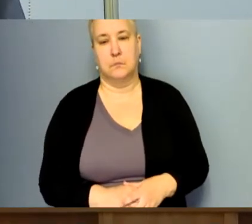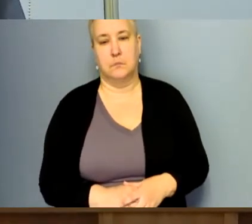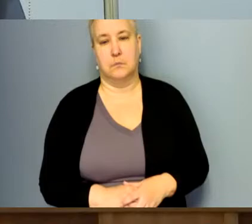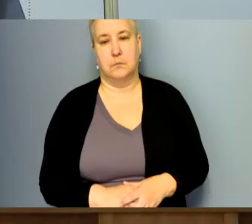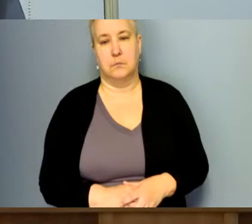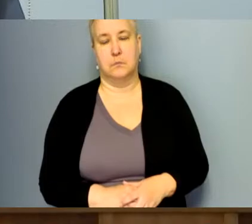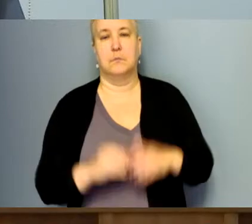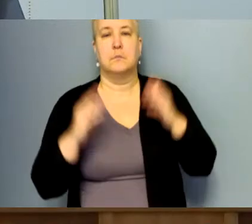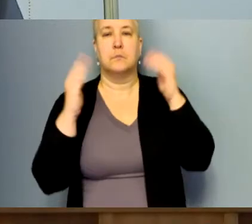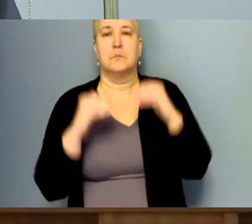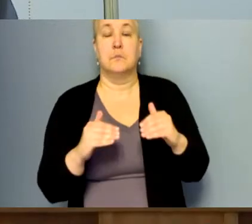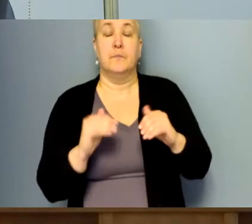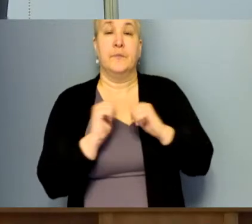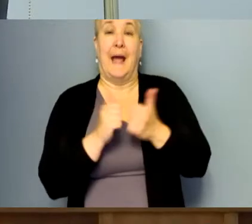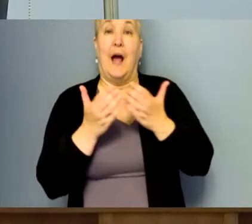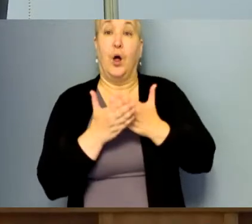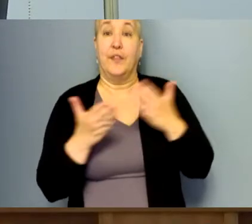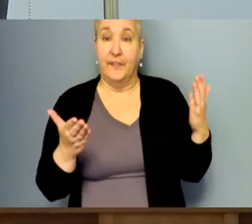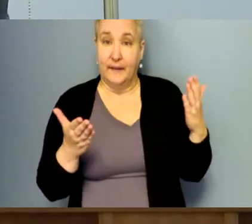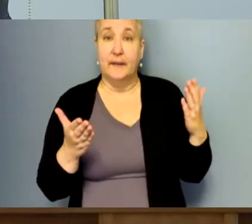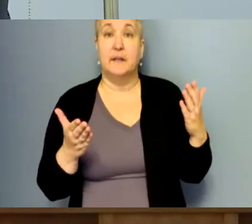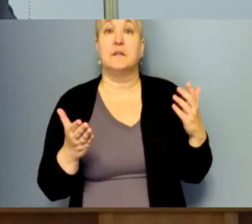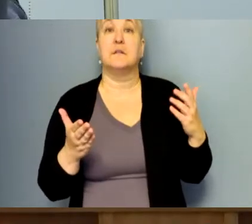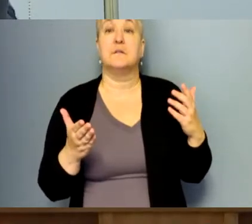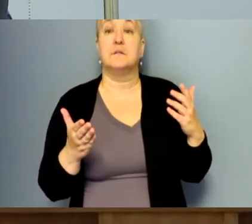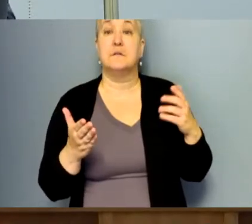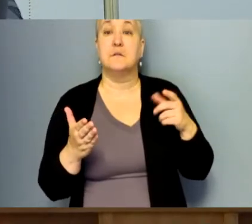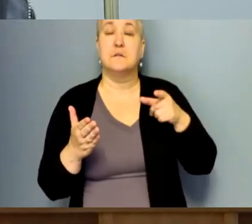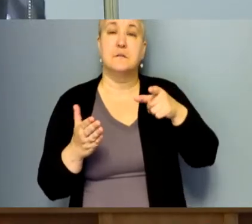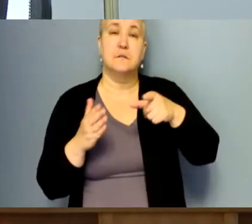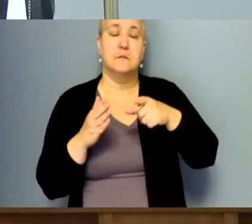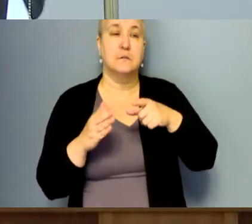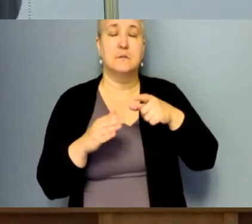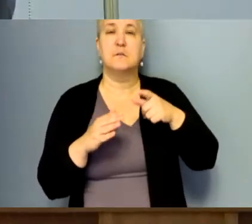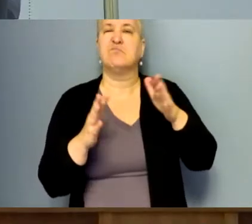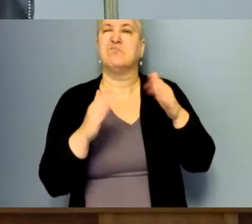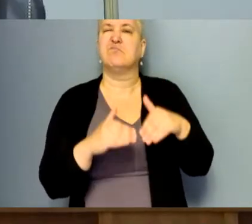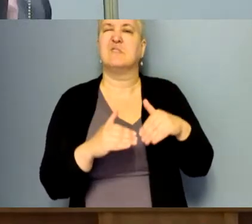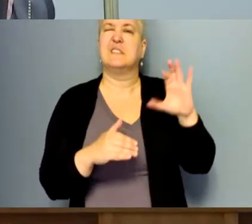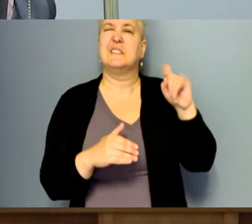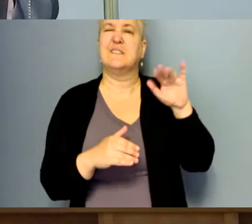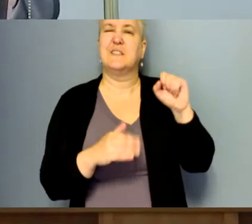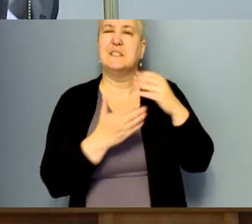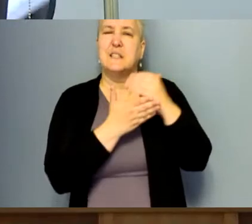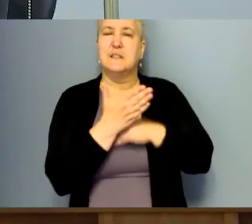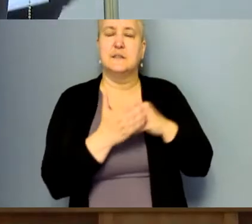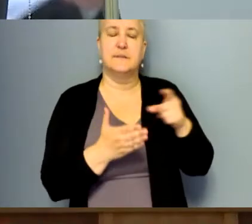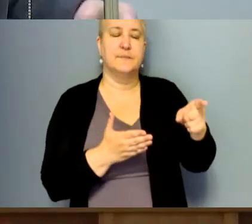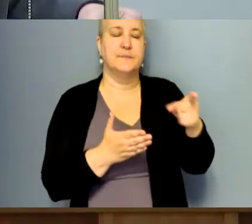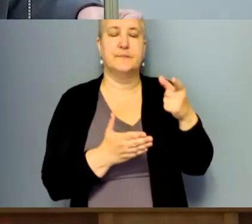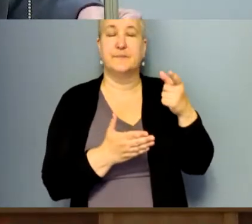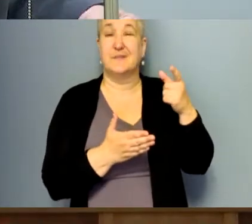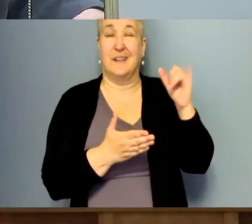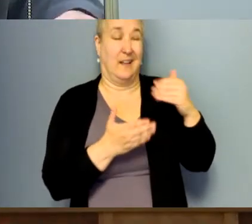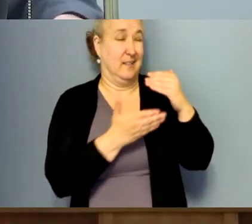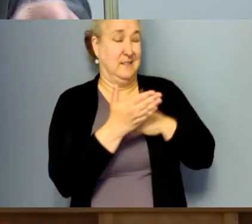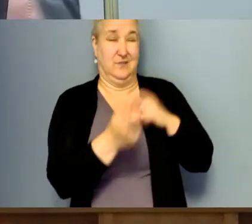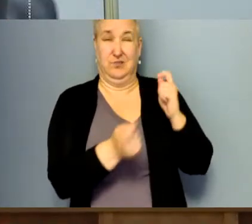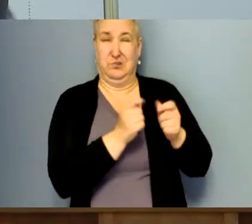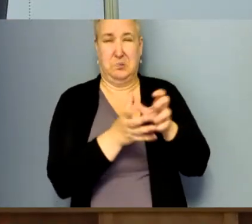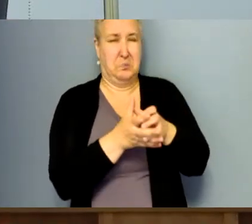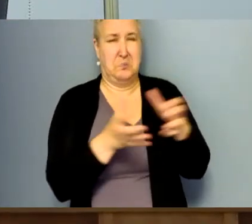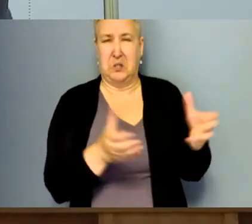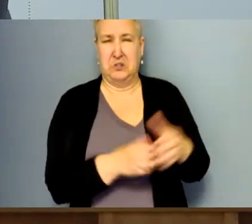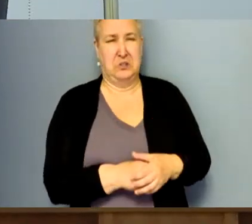see, in terms of how things get on the other civics, to be quite honest with you, the other civics list hasn't really changed a whole lot, probably